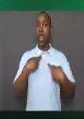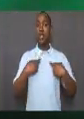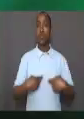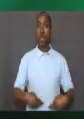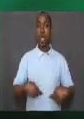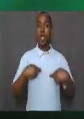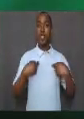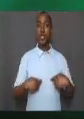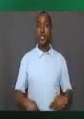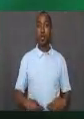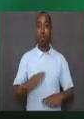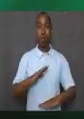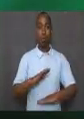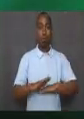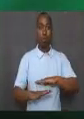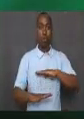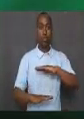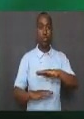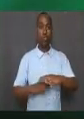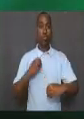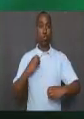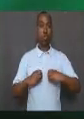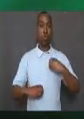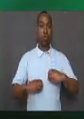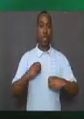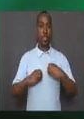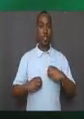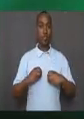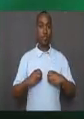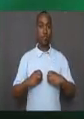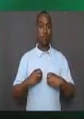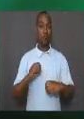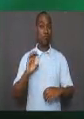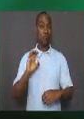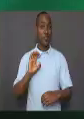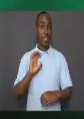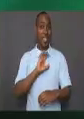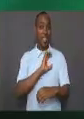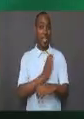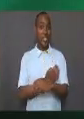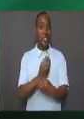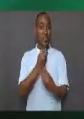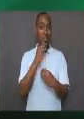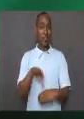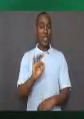respiration, the process by which an organism gets the energy from its food,